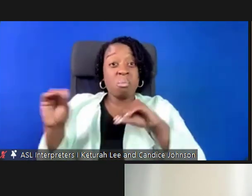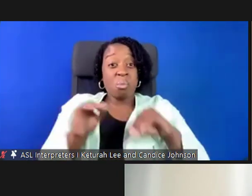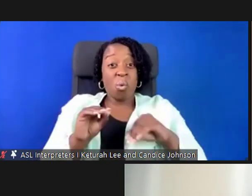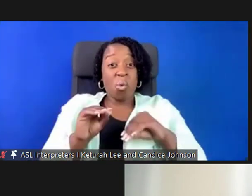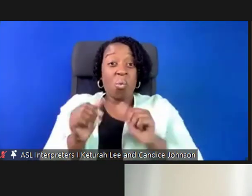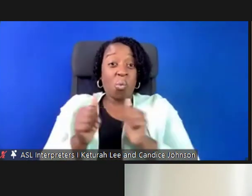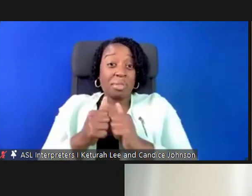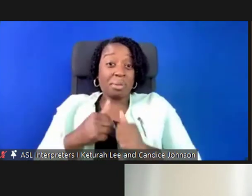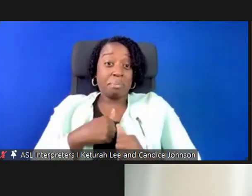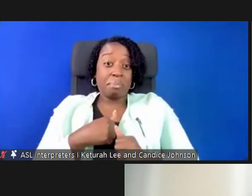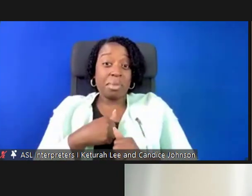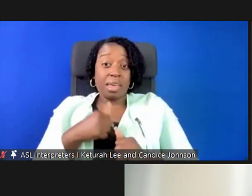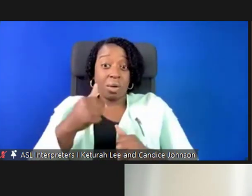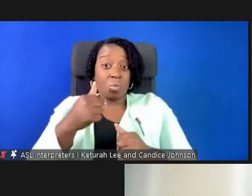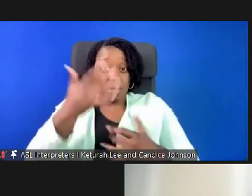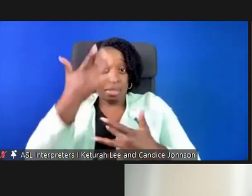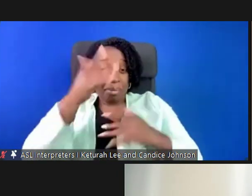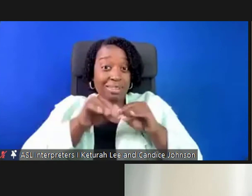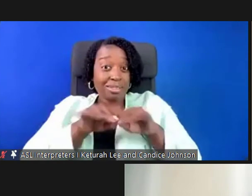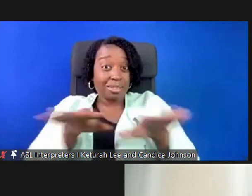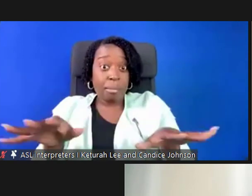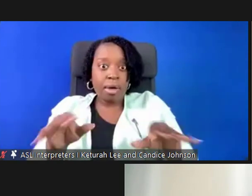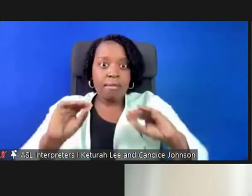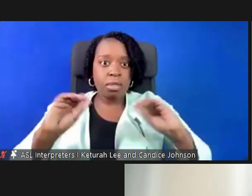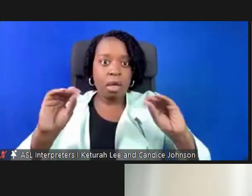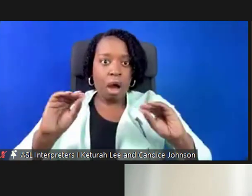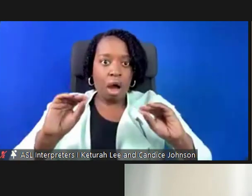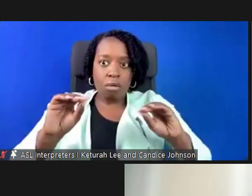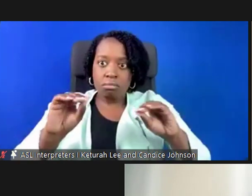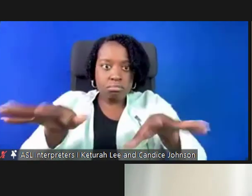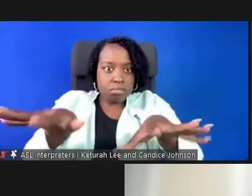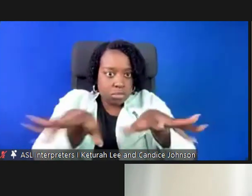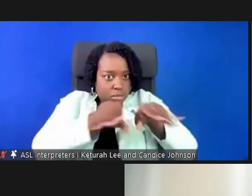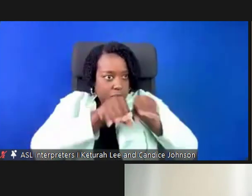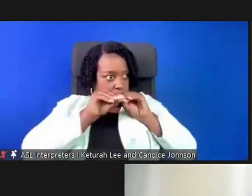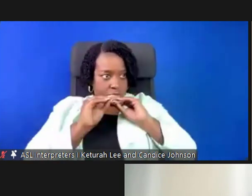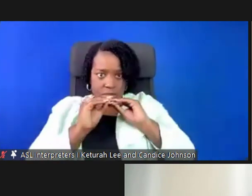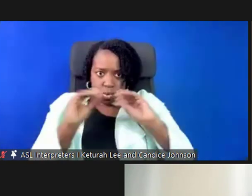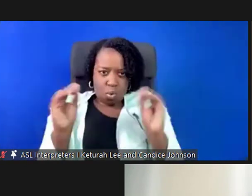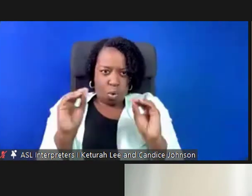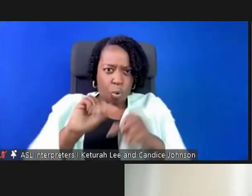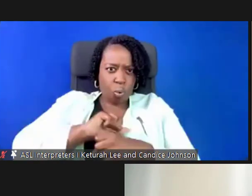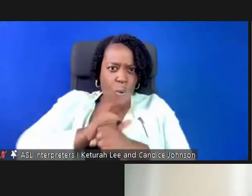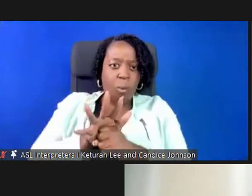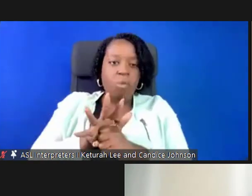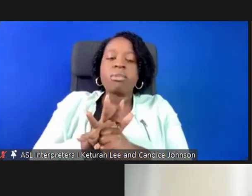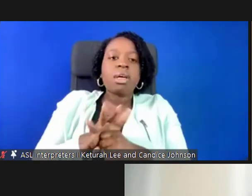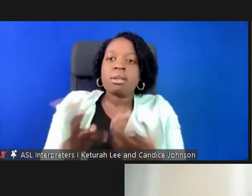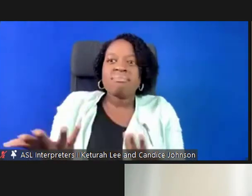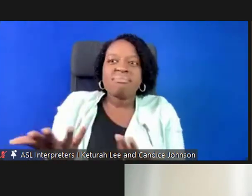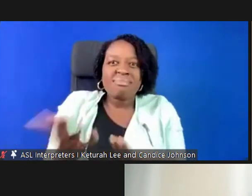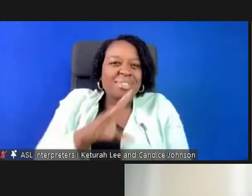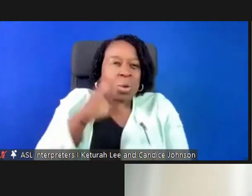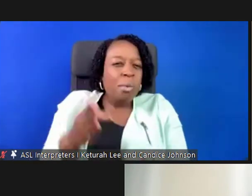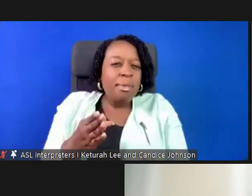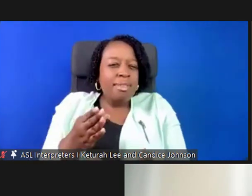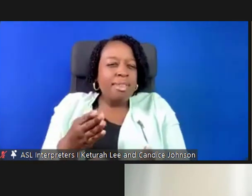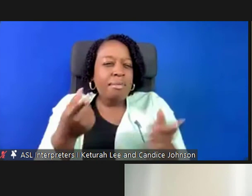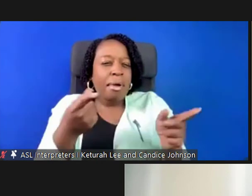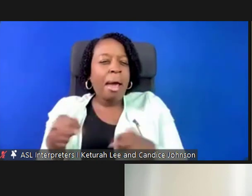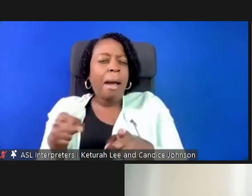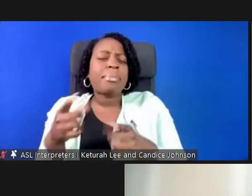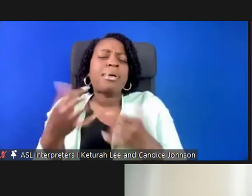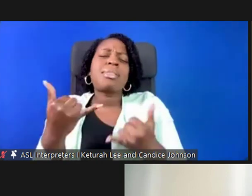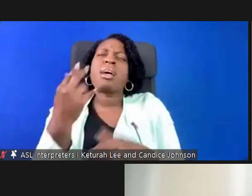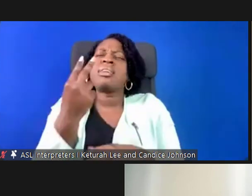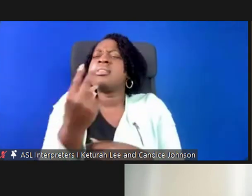have been an opportunity. And, that was a great way for us to connect, and something that I will cherish. So I am